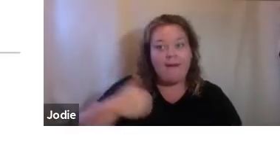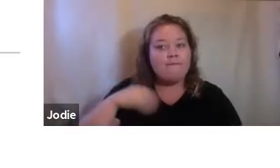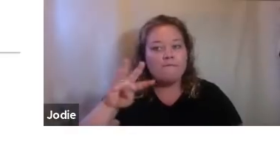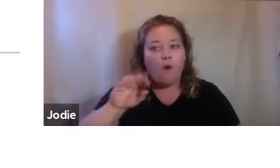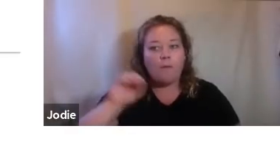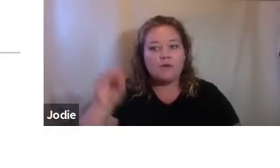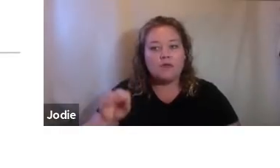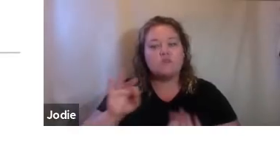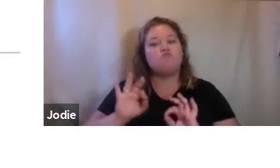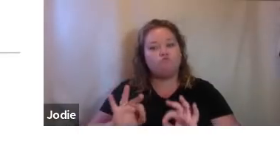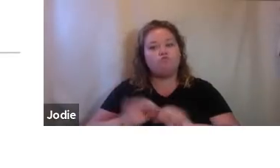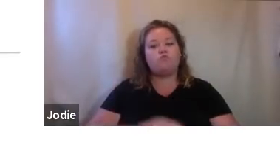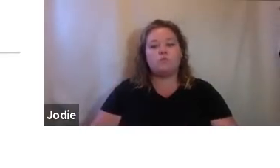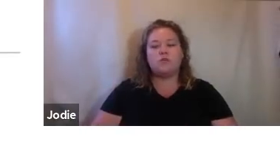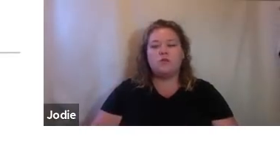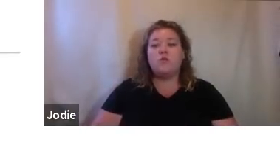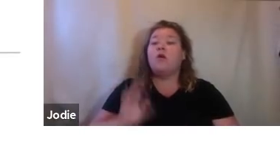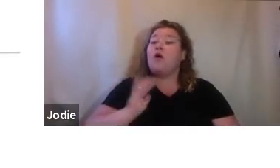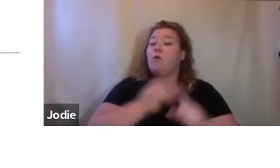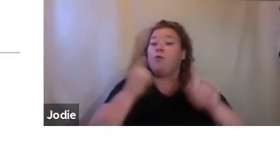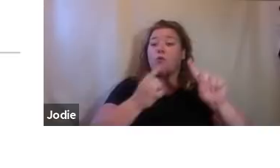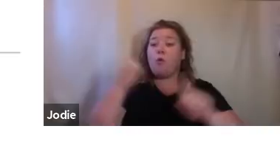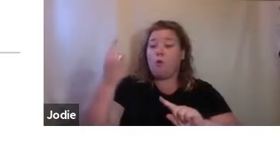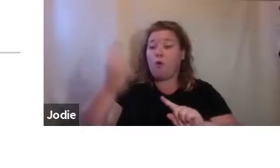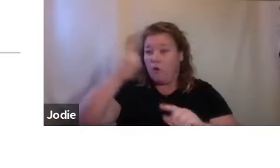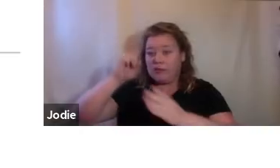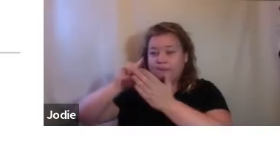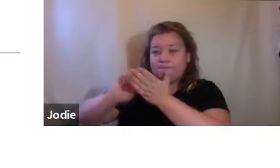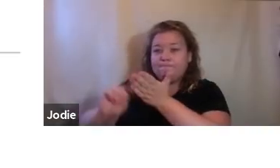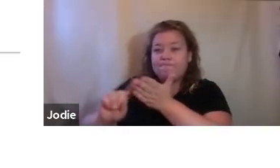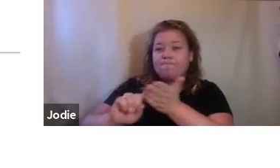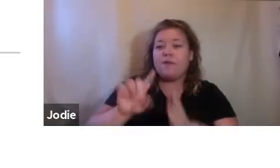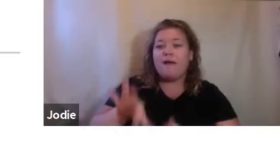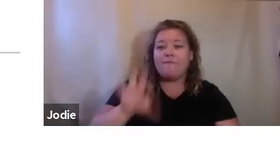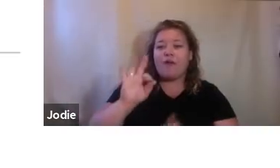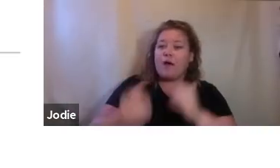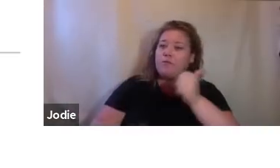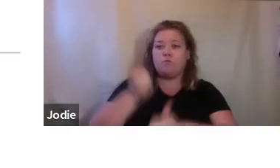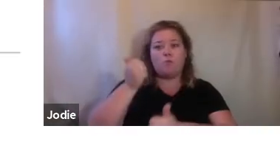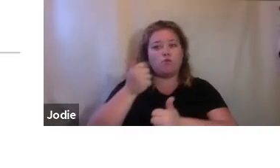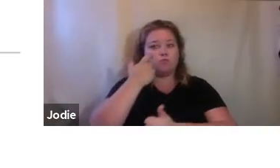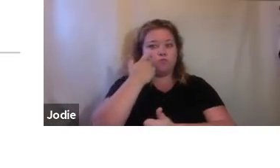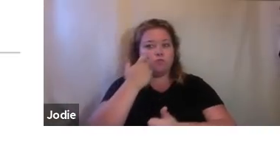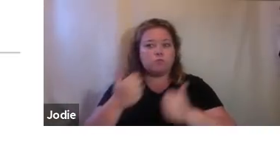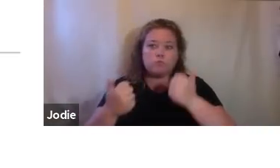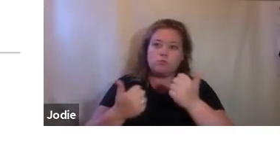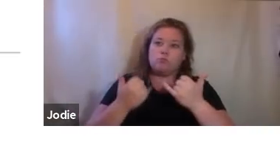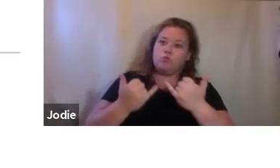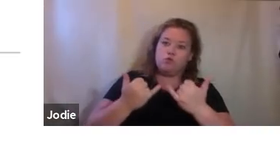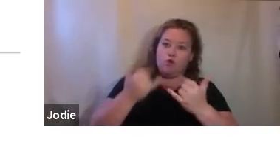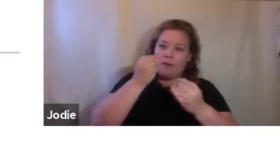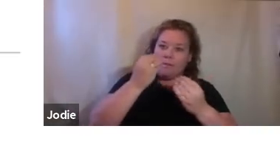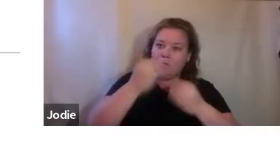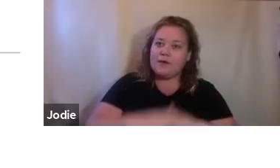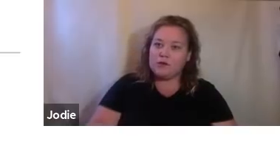most evidence that is out there and available at the time, we will always tell you that this is subject to change, because as a